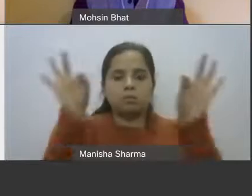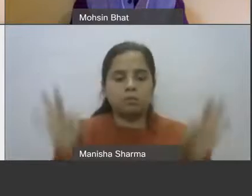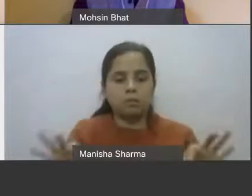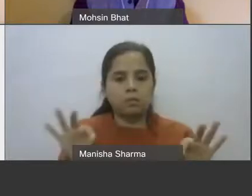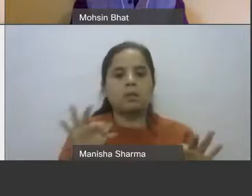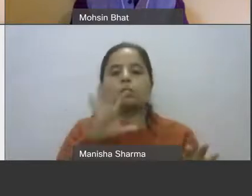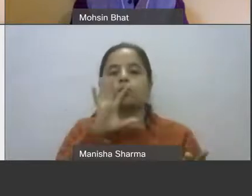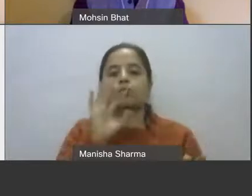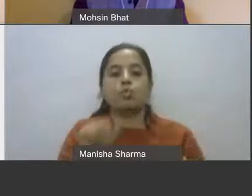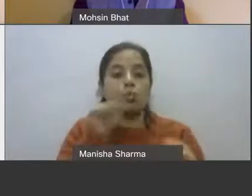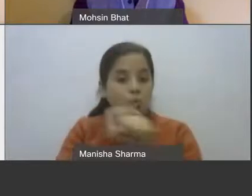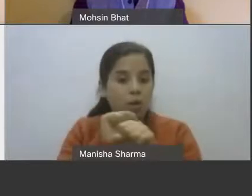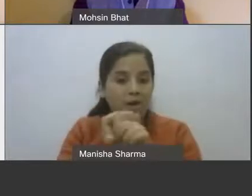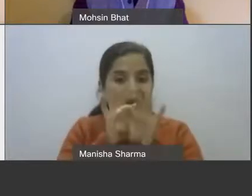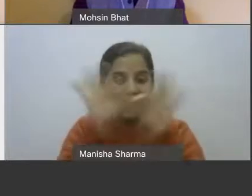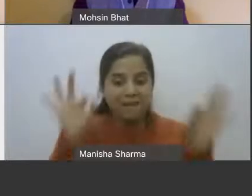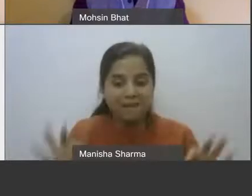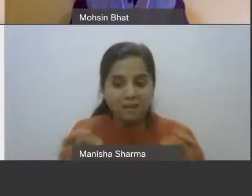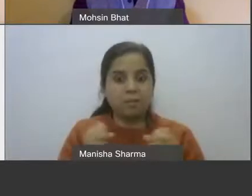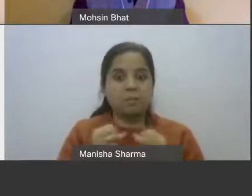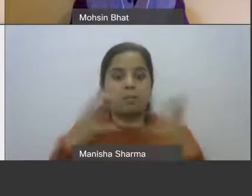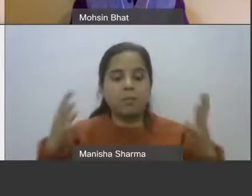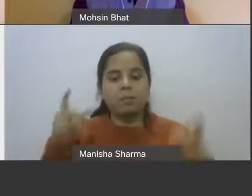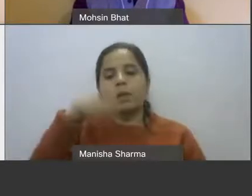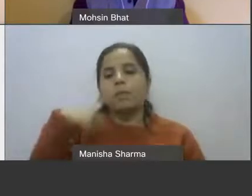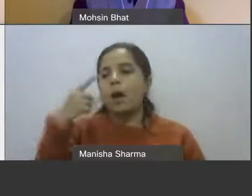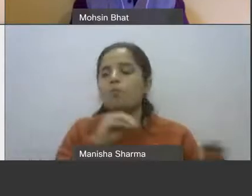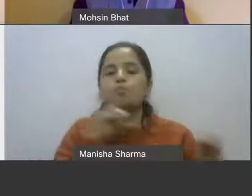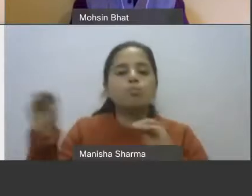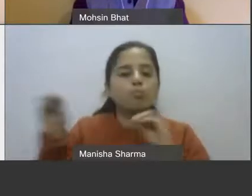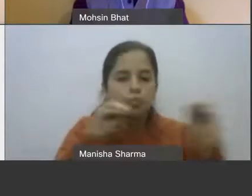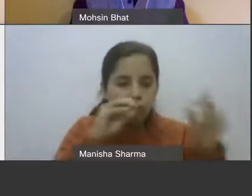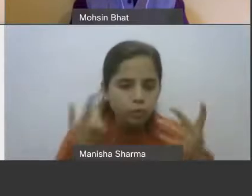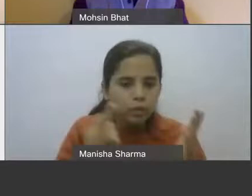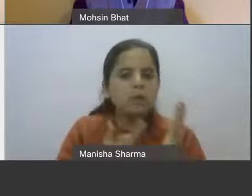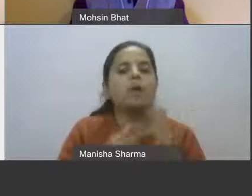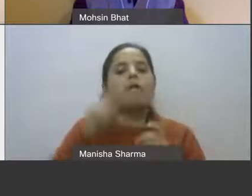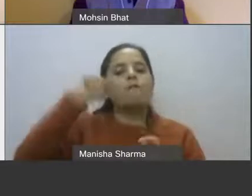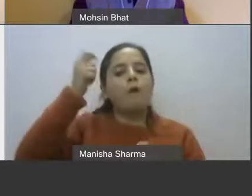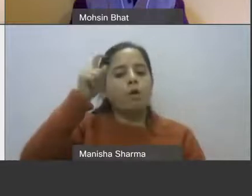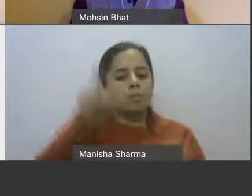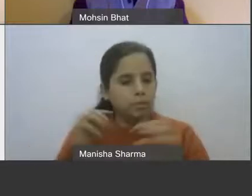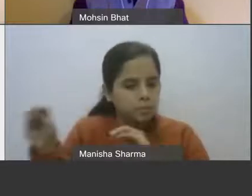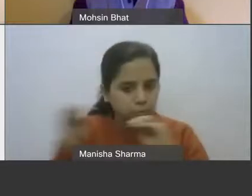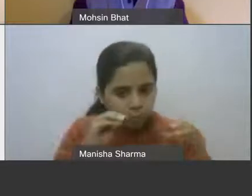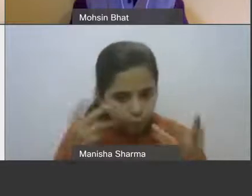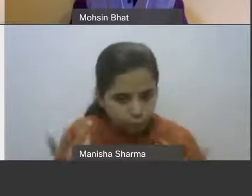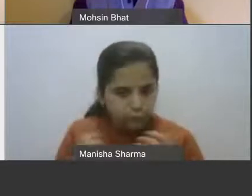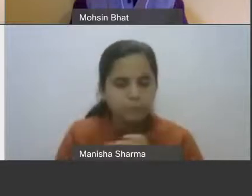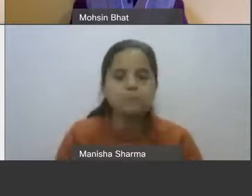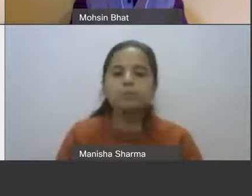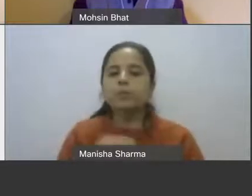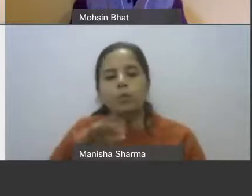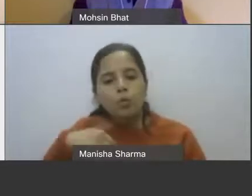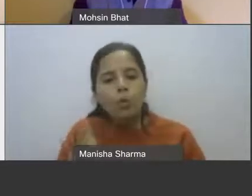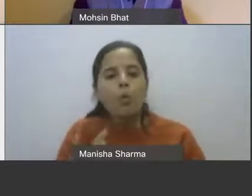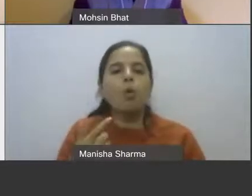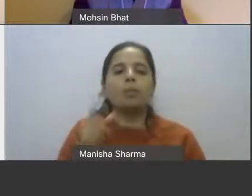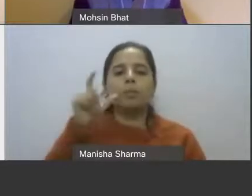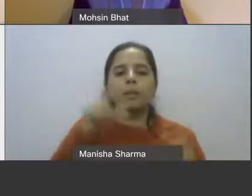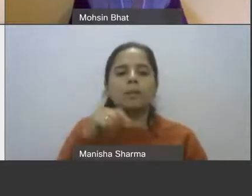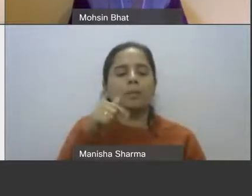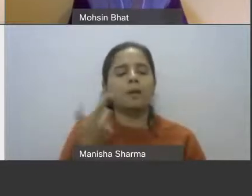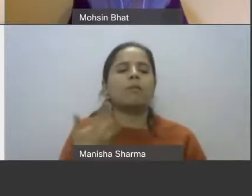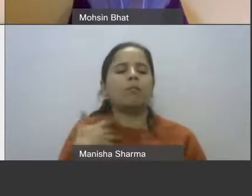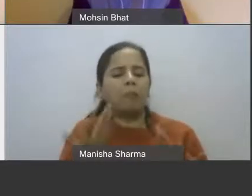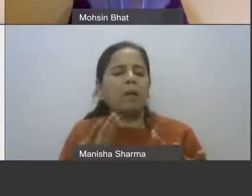is a framework about refugees, framework about foreigners, framework about illegal immigrants in the